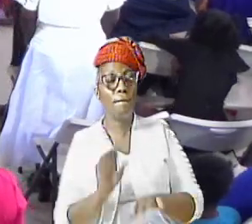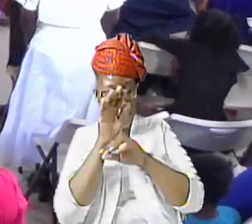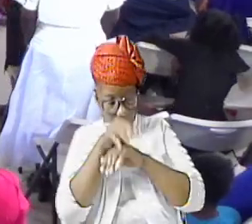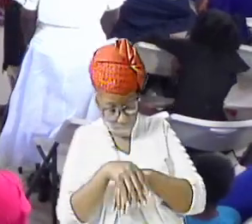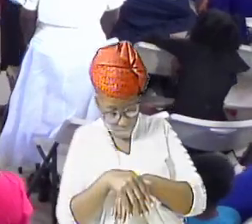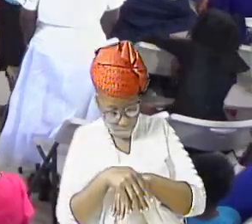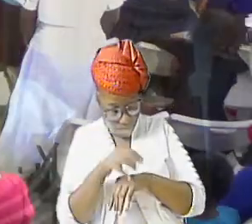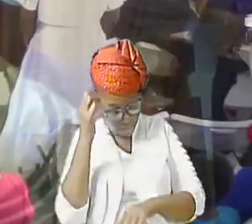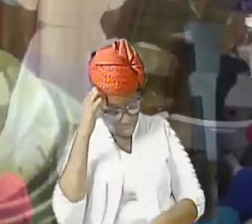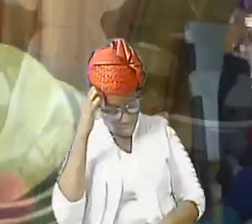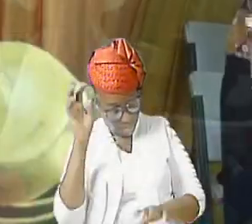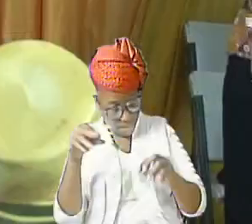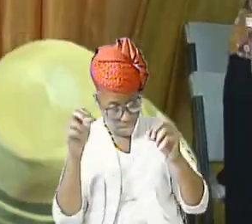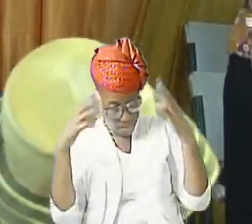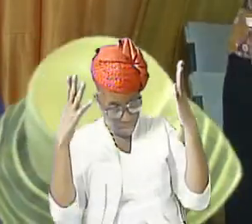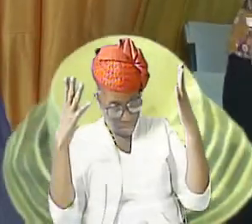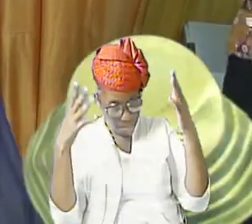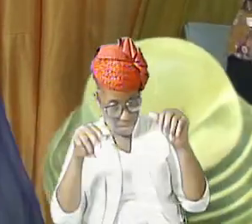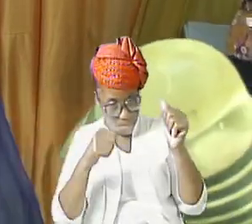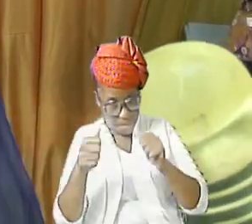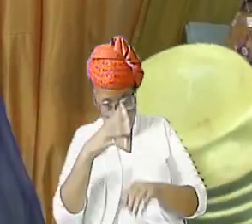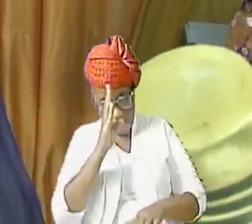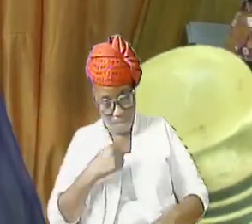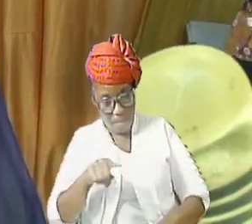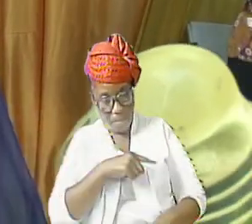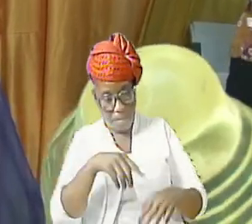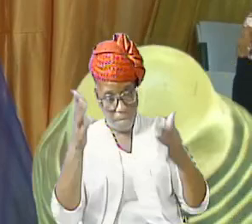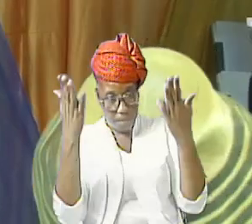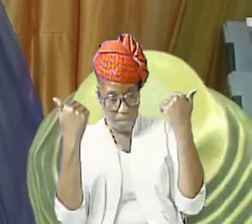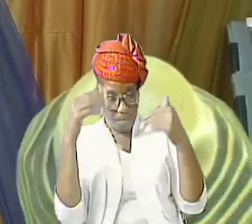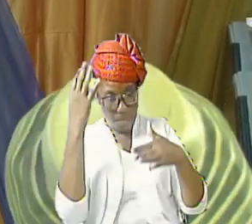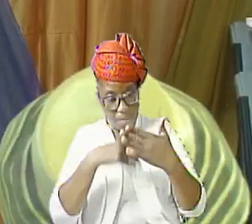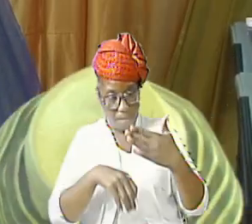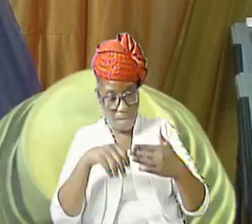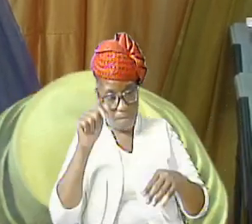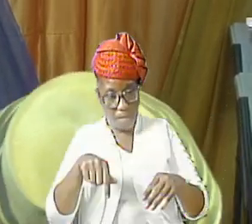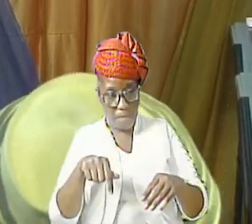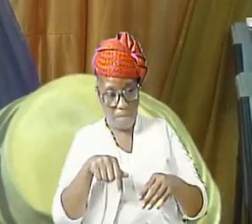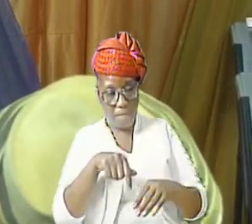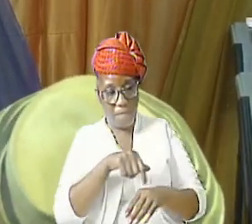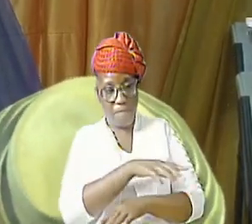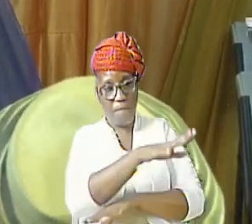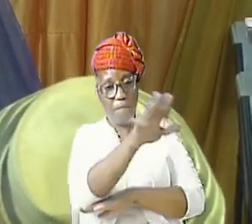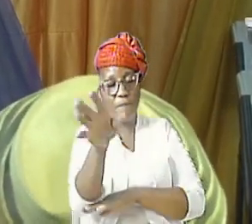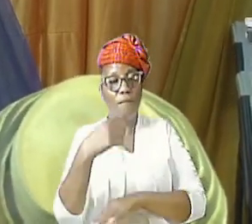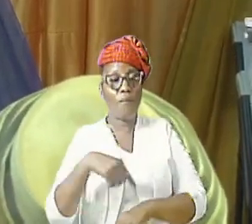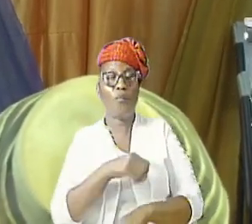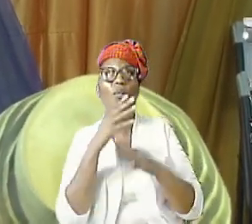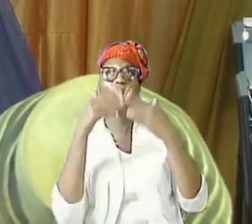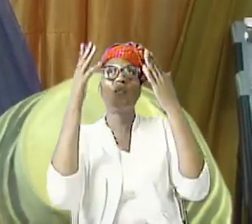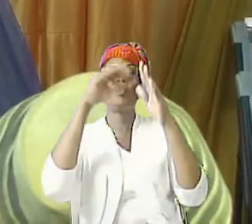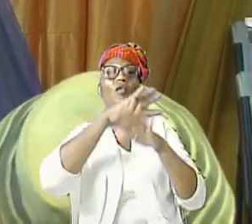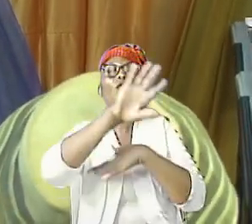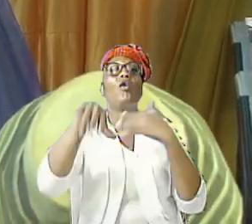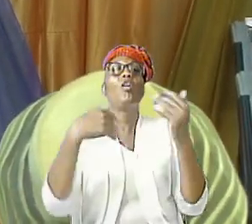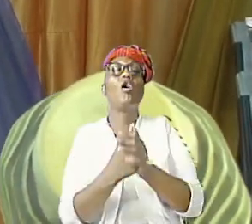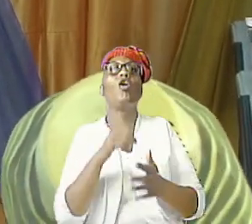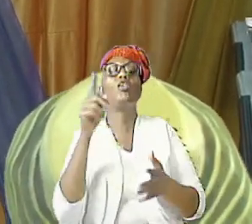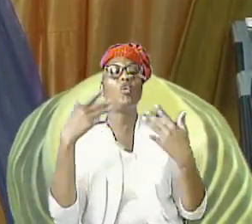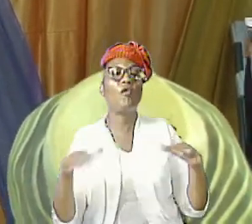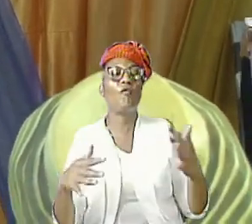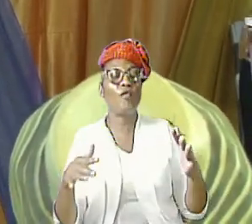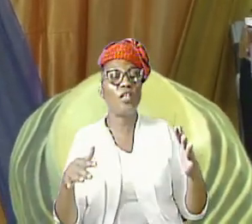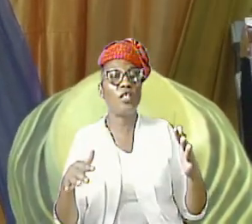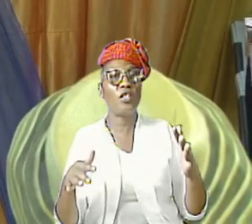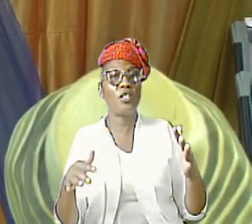Can we bow our heads? Hallelujah. Mighty God, we come before you this afternoon. We thank you for all that you